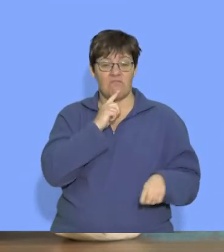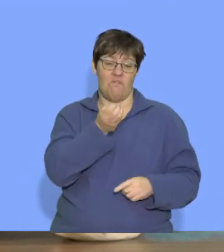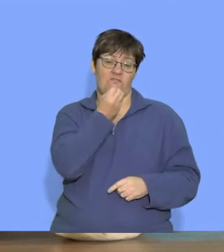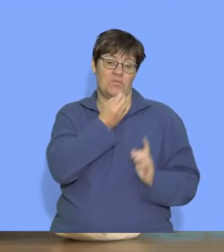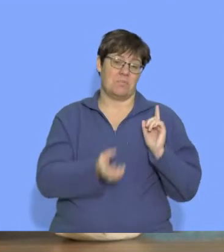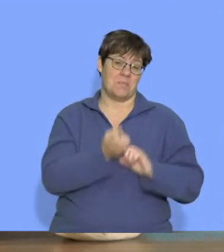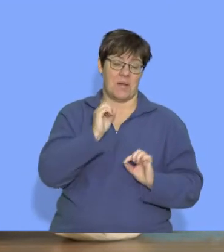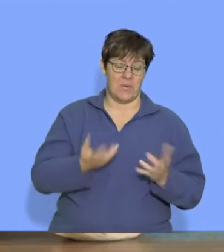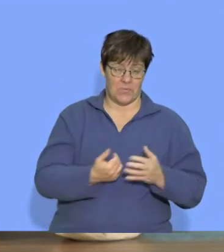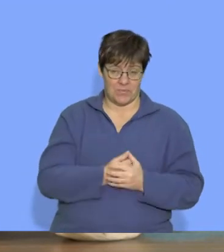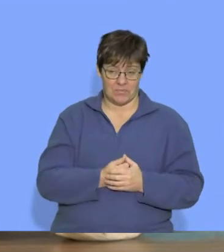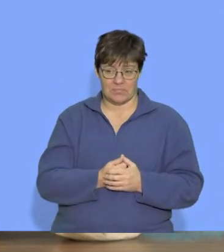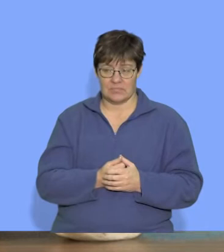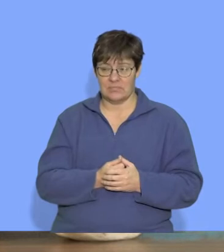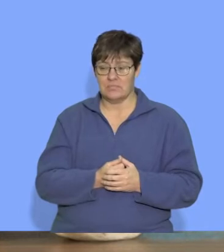mode of feeding.